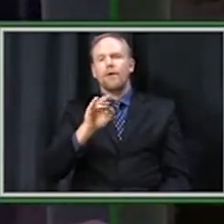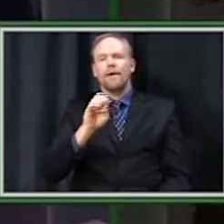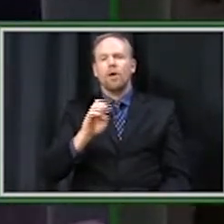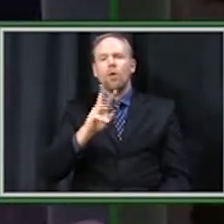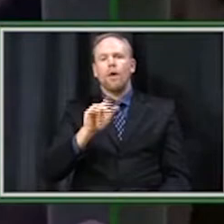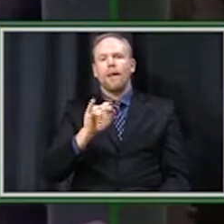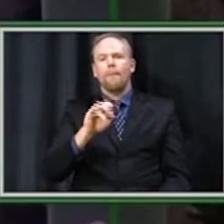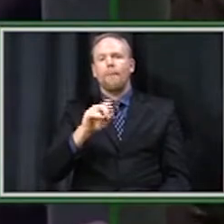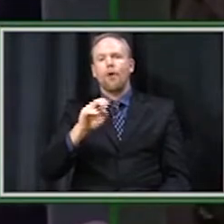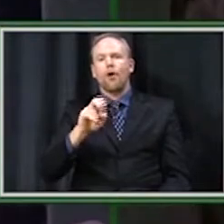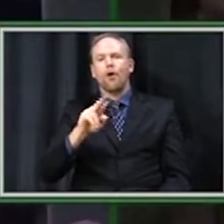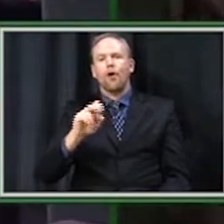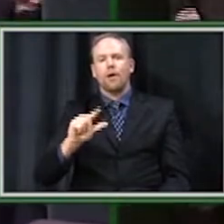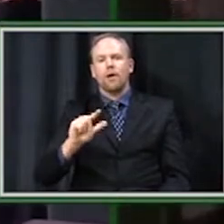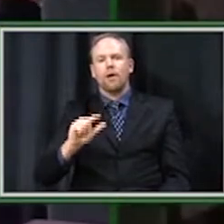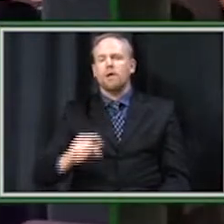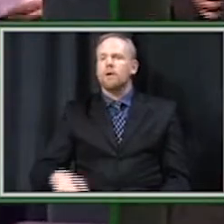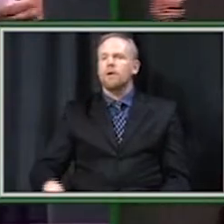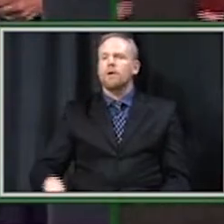Ulysses Palmino.